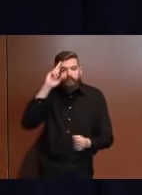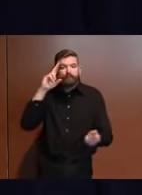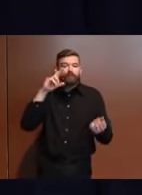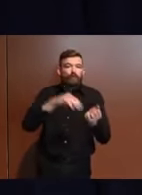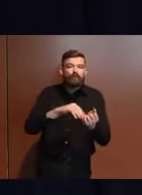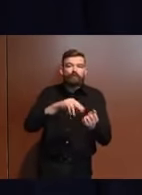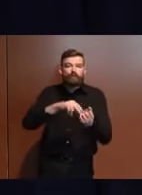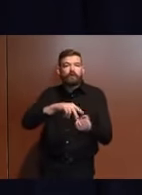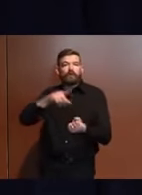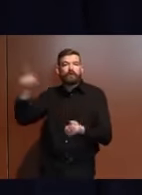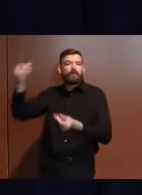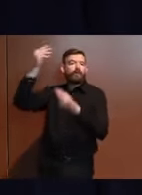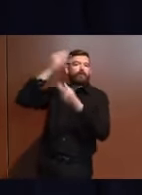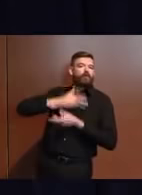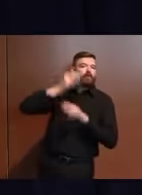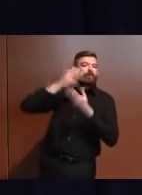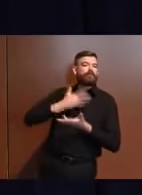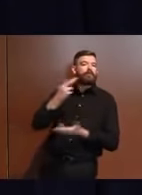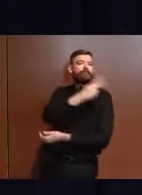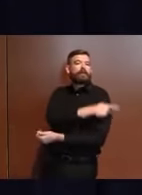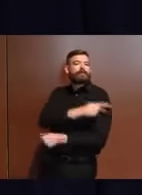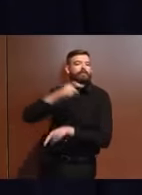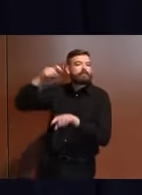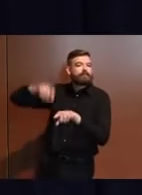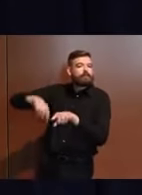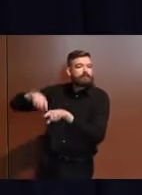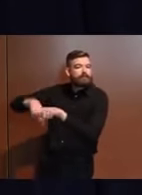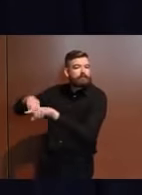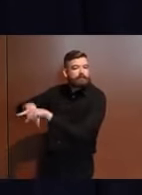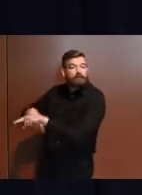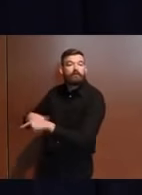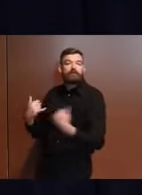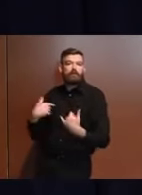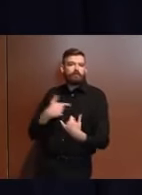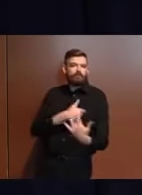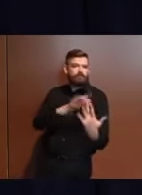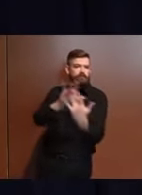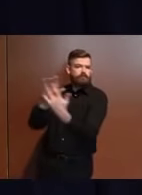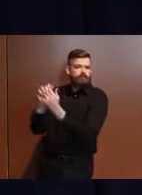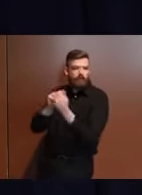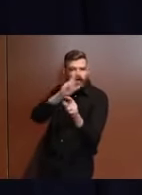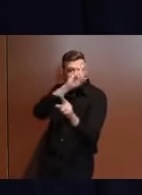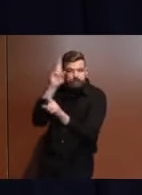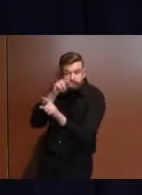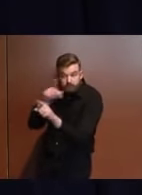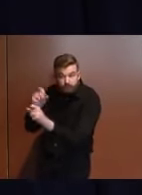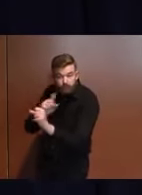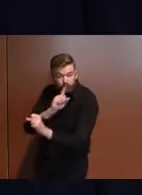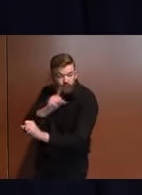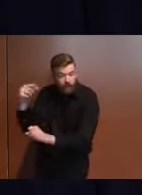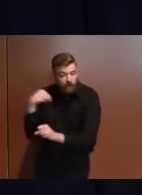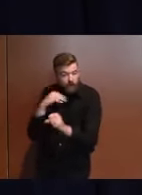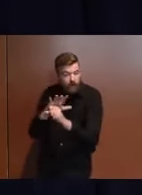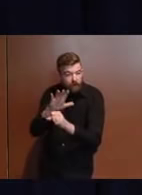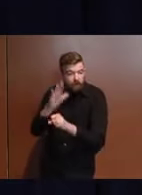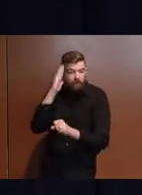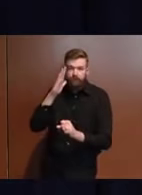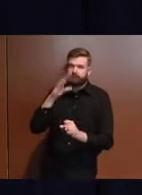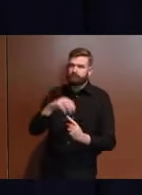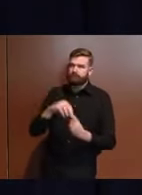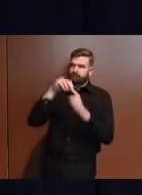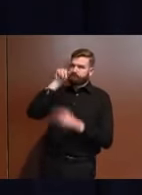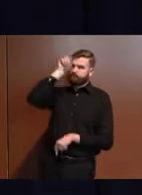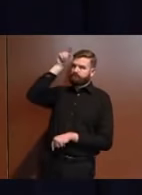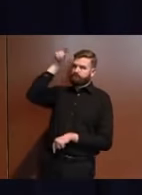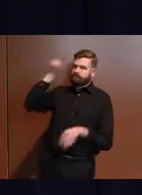this point, we are working with hospitals to understand their critical care capacity, especially in the northern part of the state. Given the